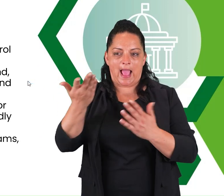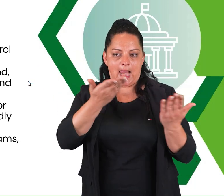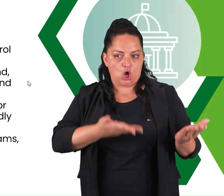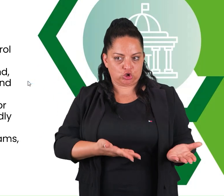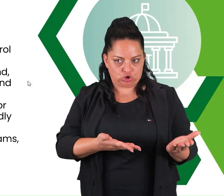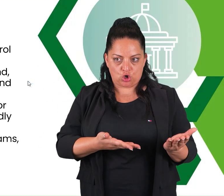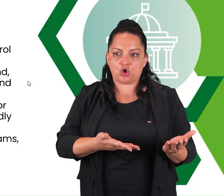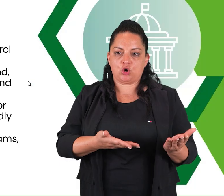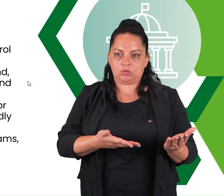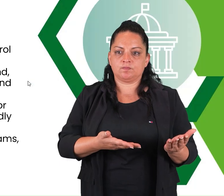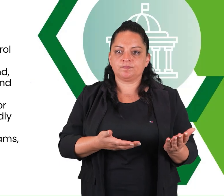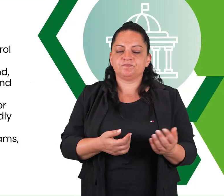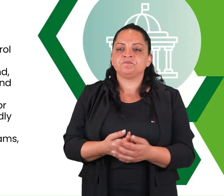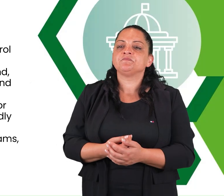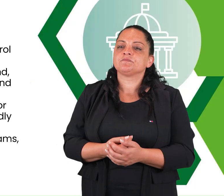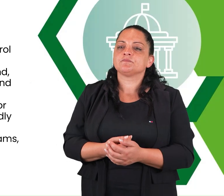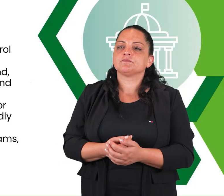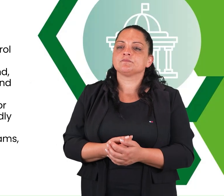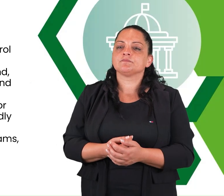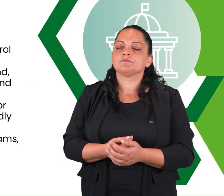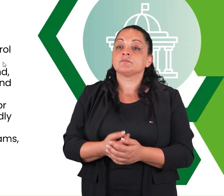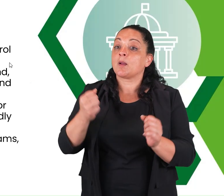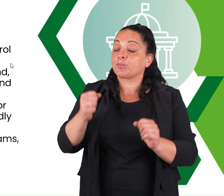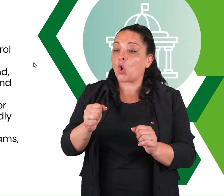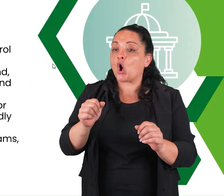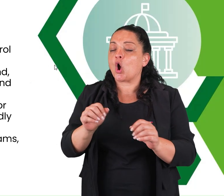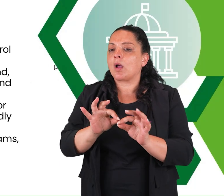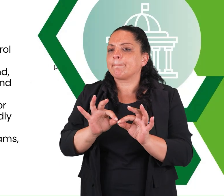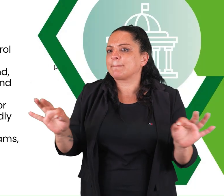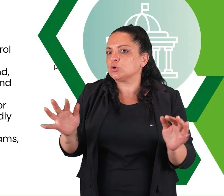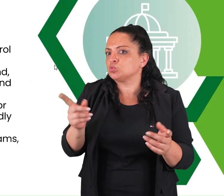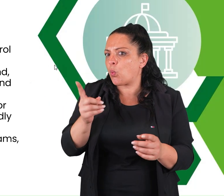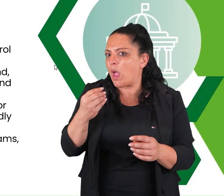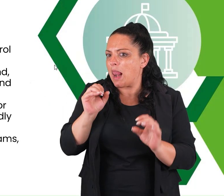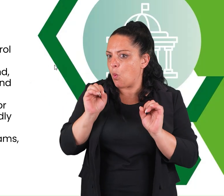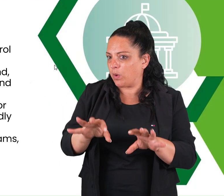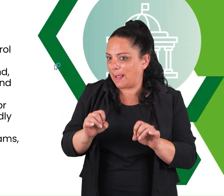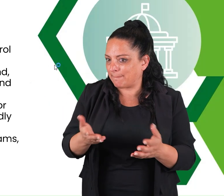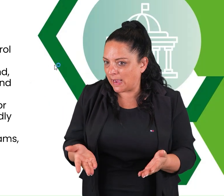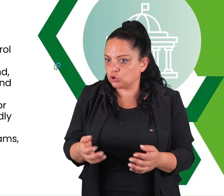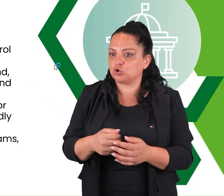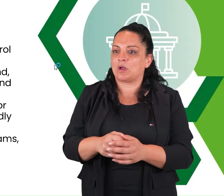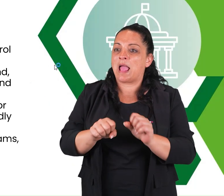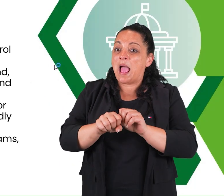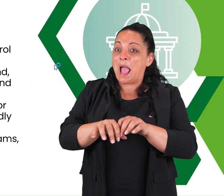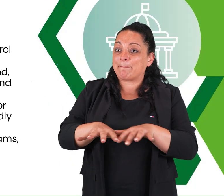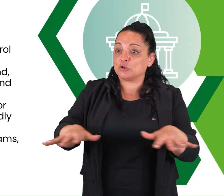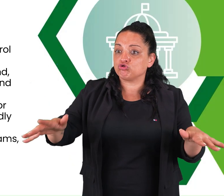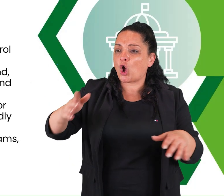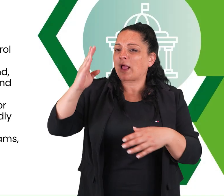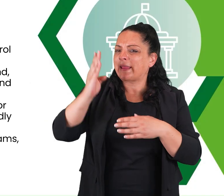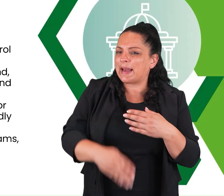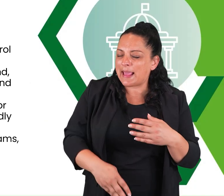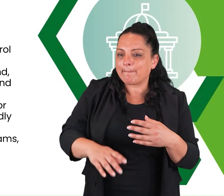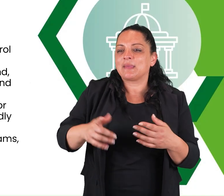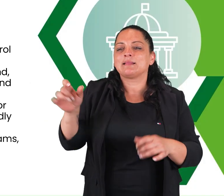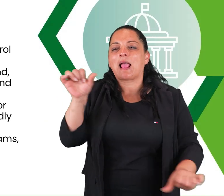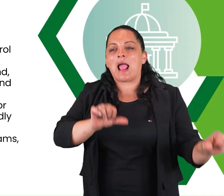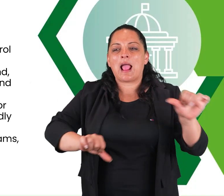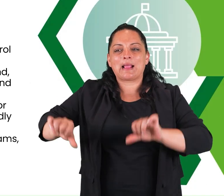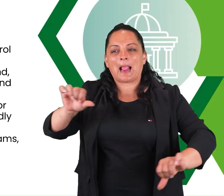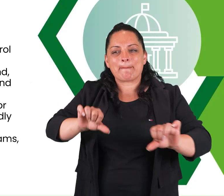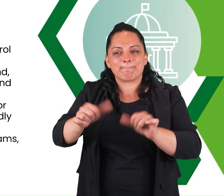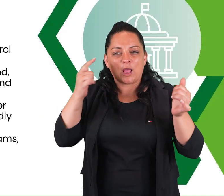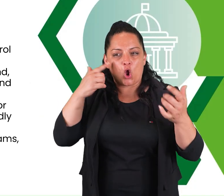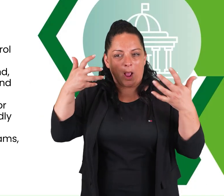here. They can regulate pollution and emissions by limiting harmful chemicals, control